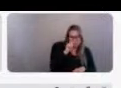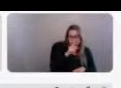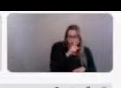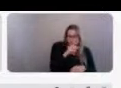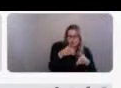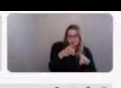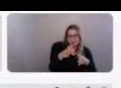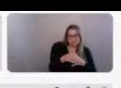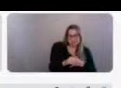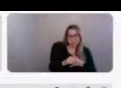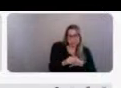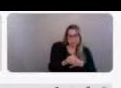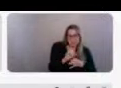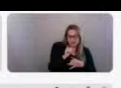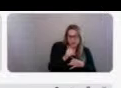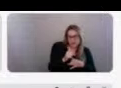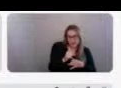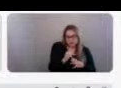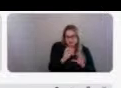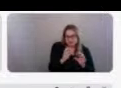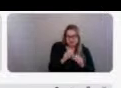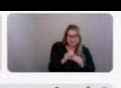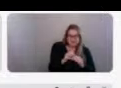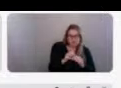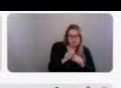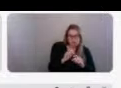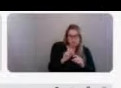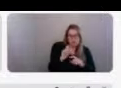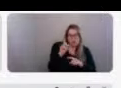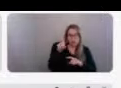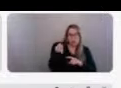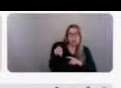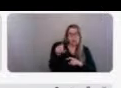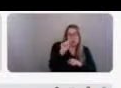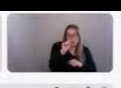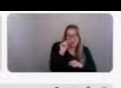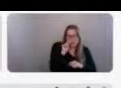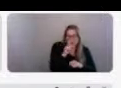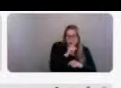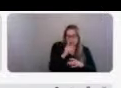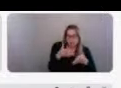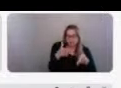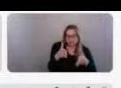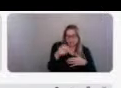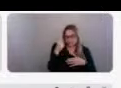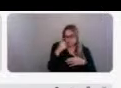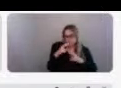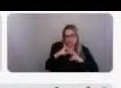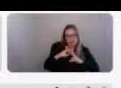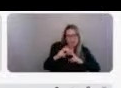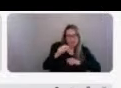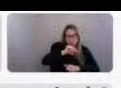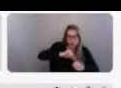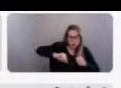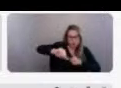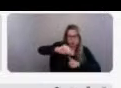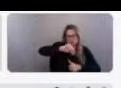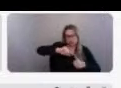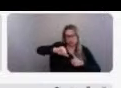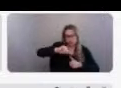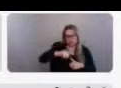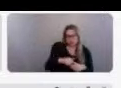rarely am um on the other side of scottsdale road for either social or